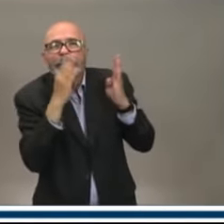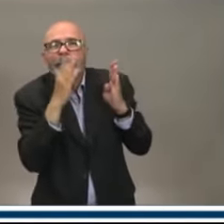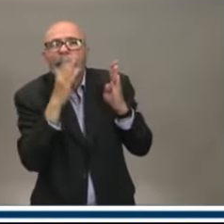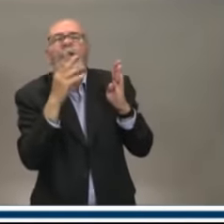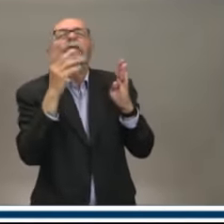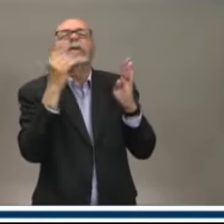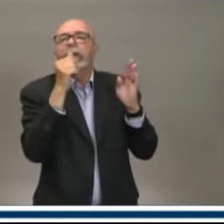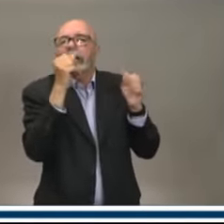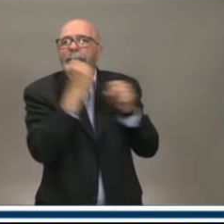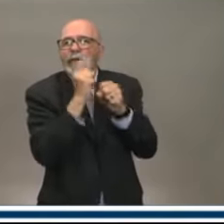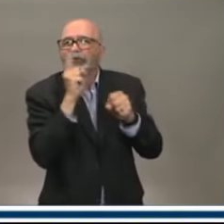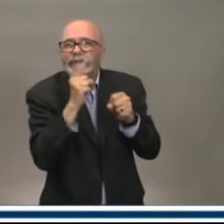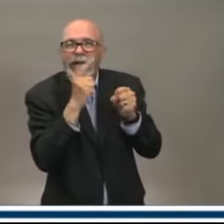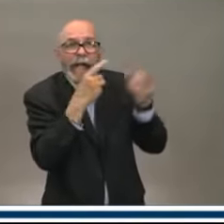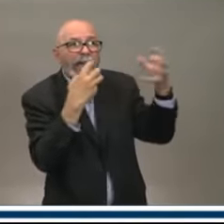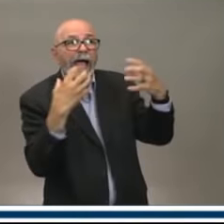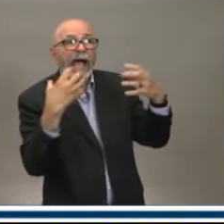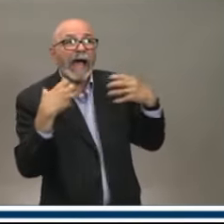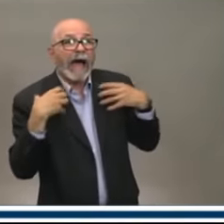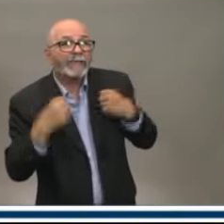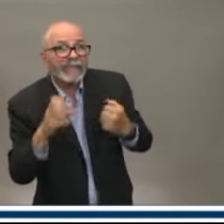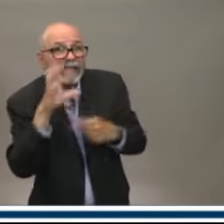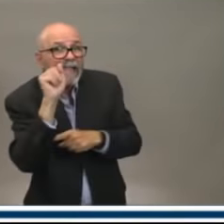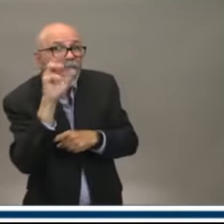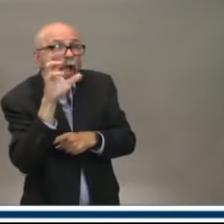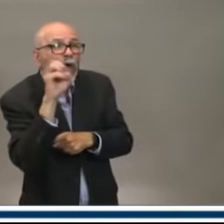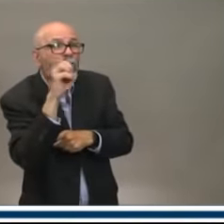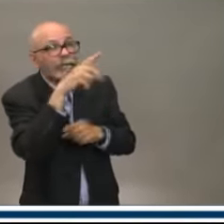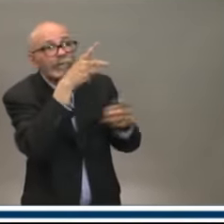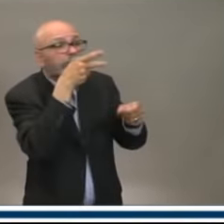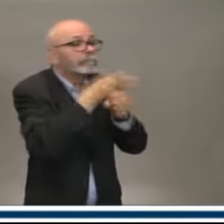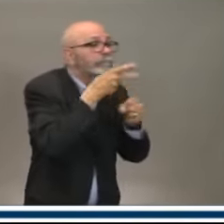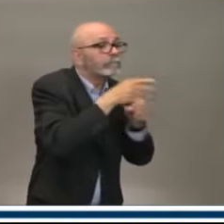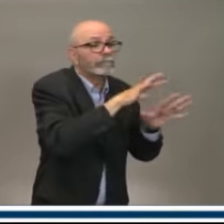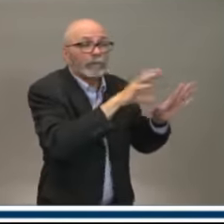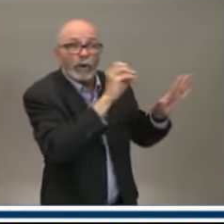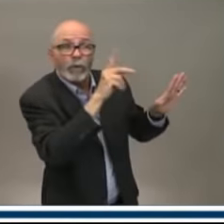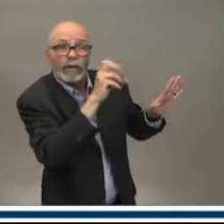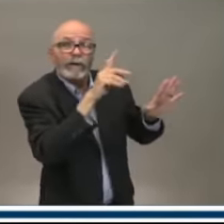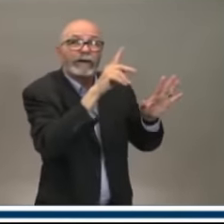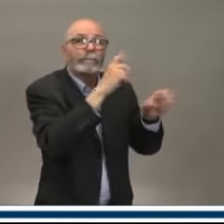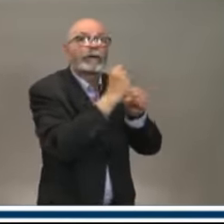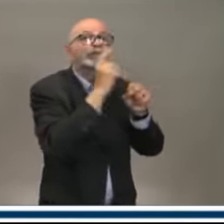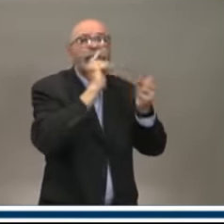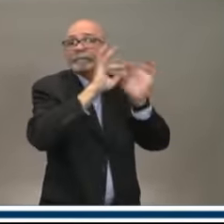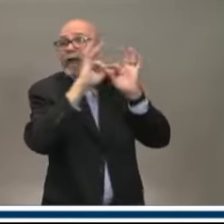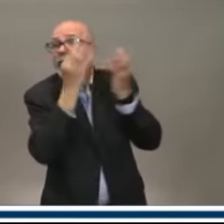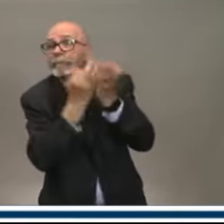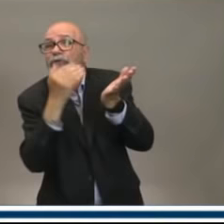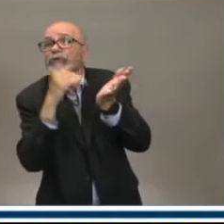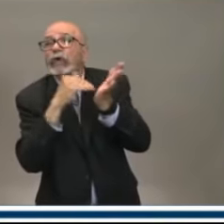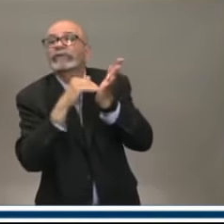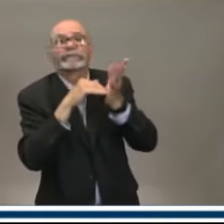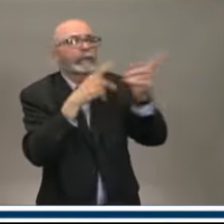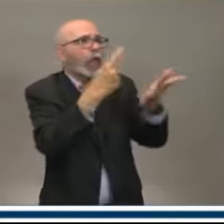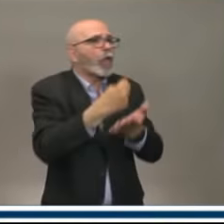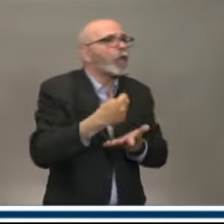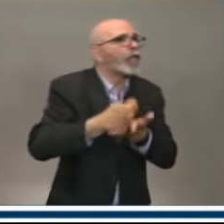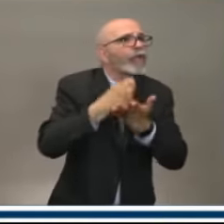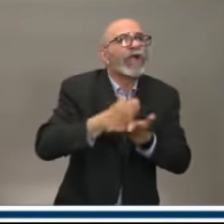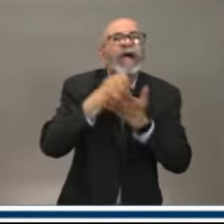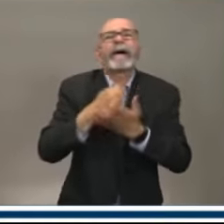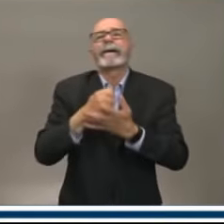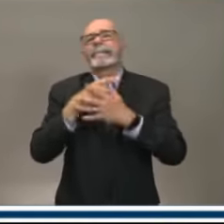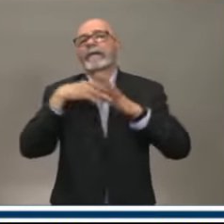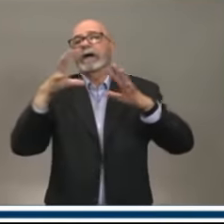of healthcare providers who work in communities, whether it's family physicians, physiotherapists, massage therapists, there's a